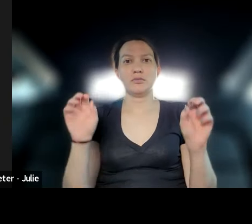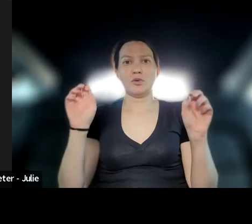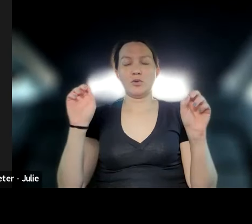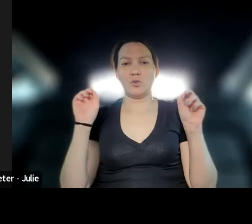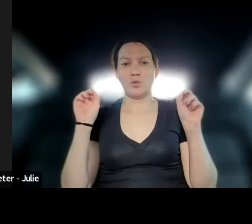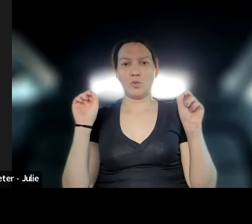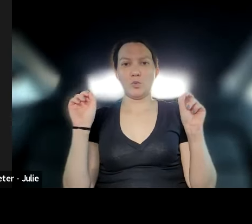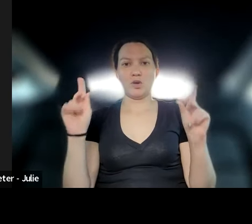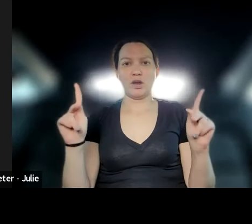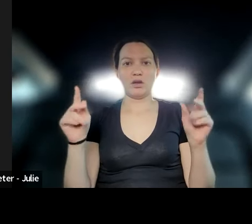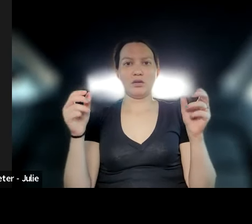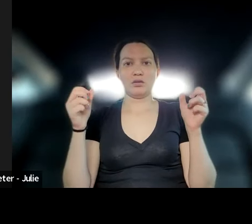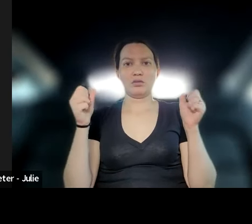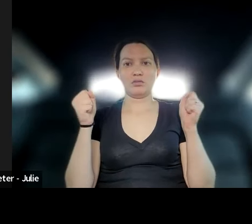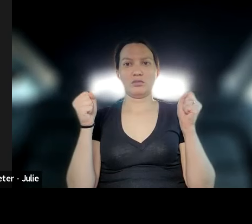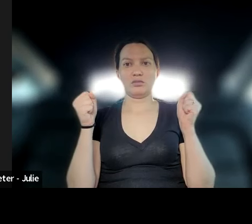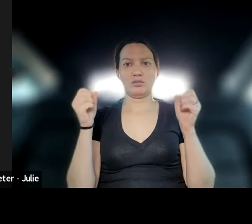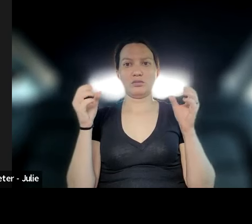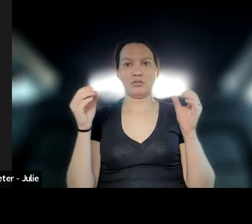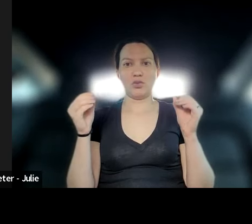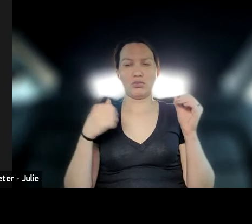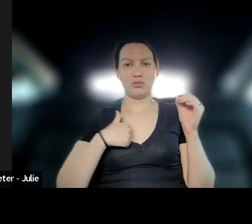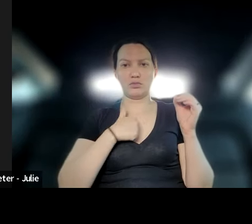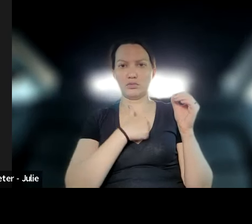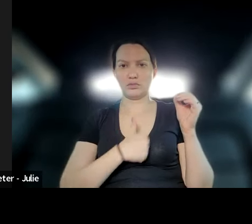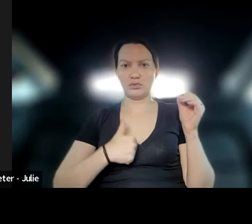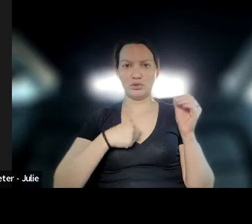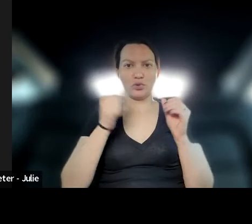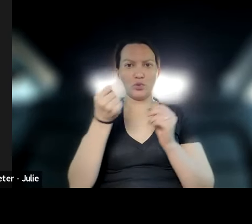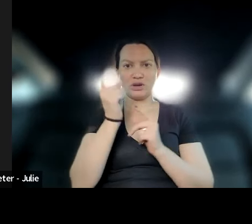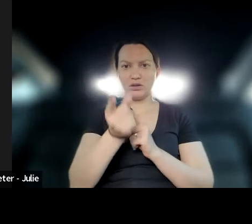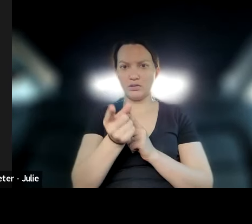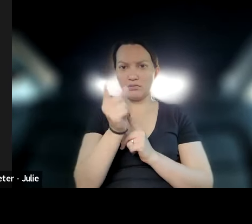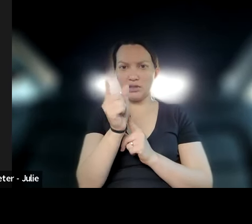So apologies, just give me one moment